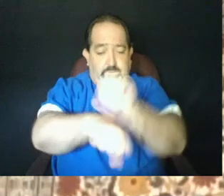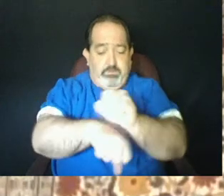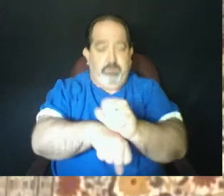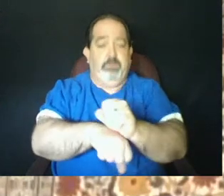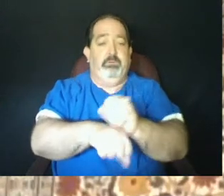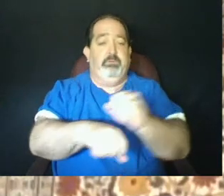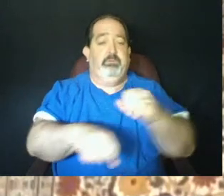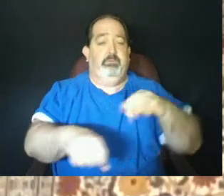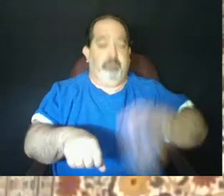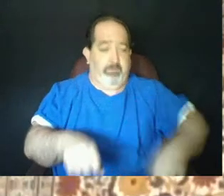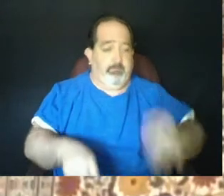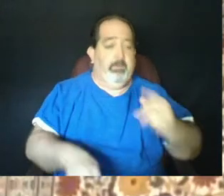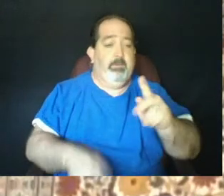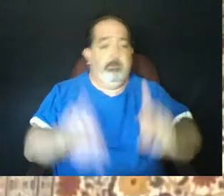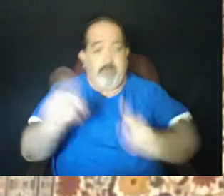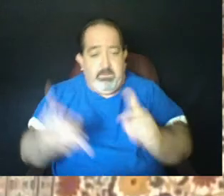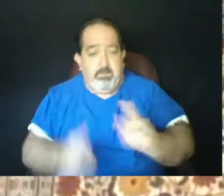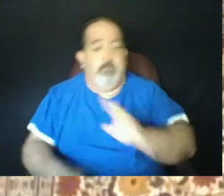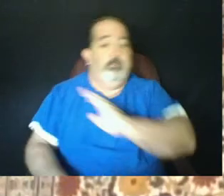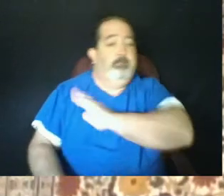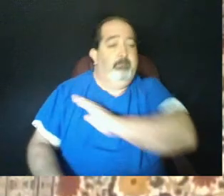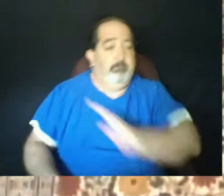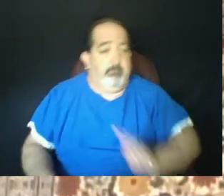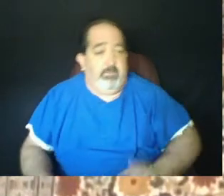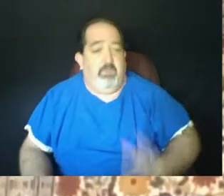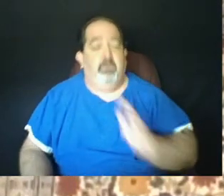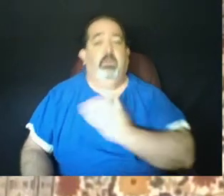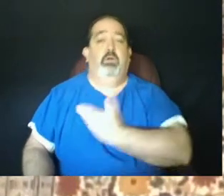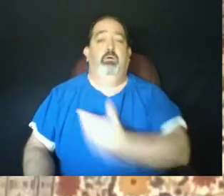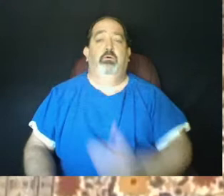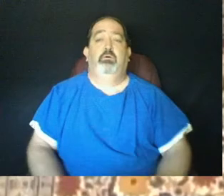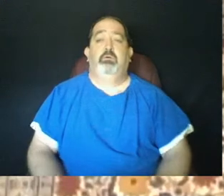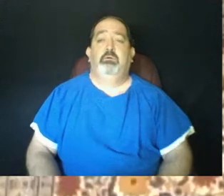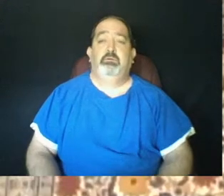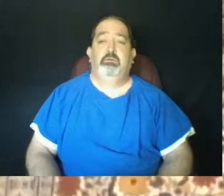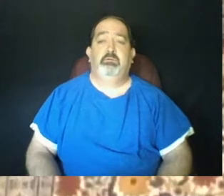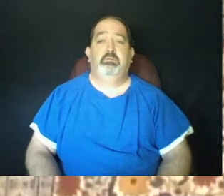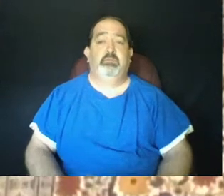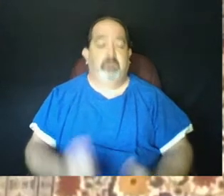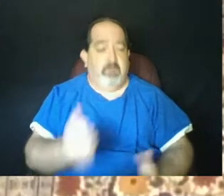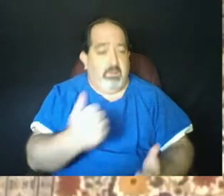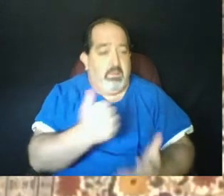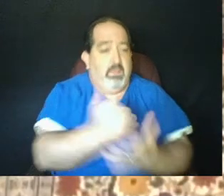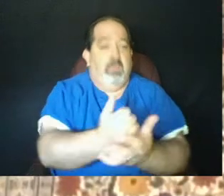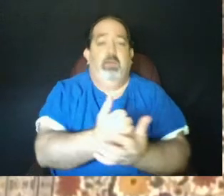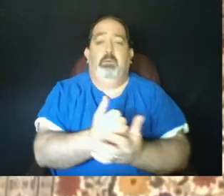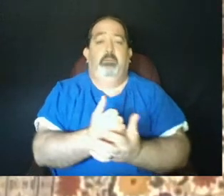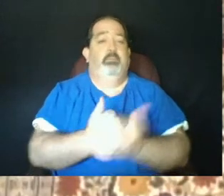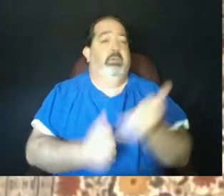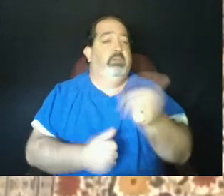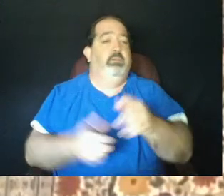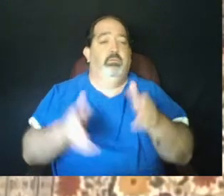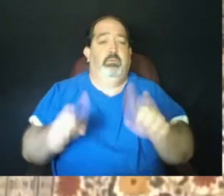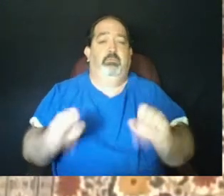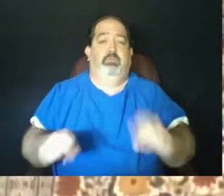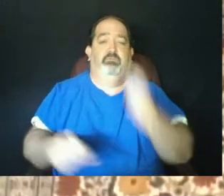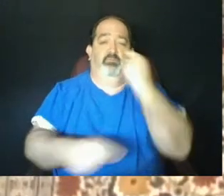our barony, and to assist in any way that we can for